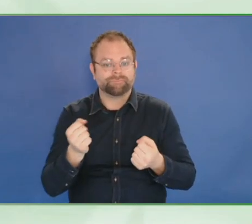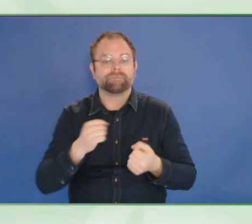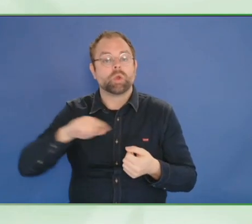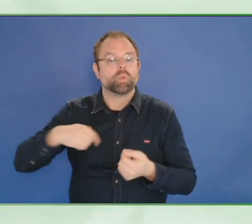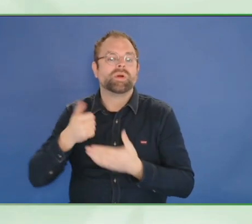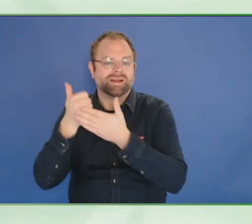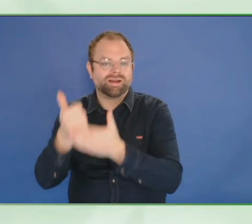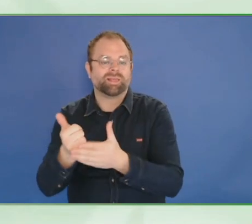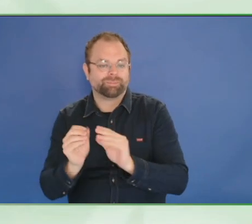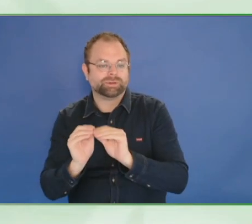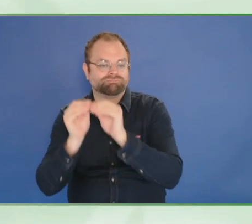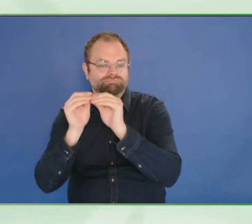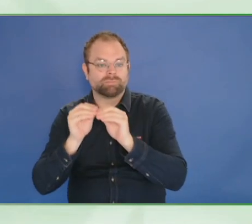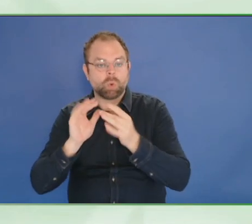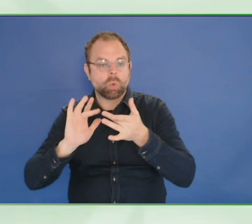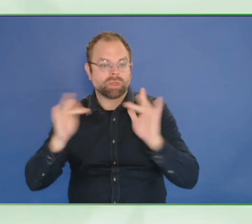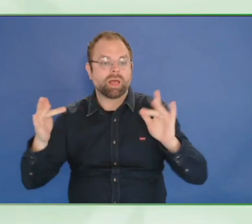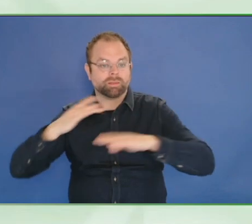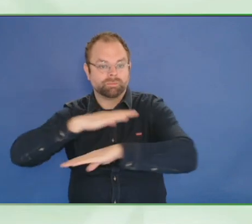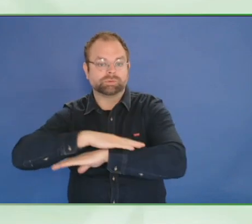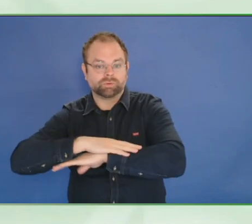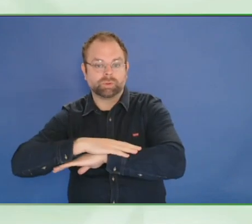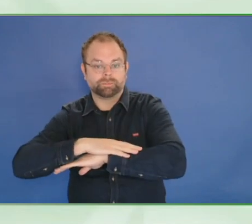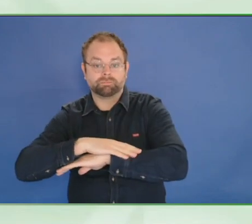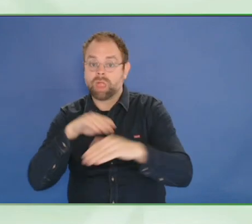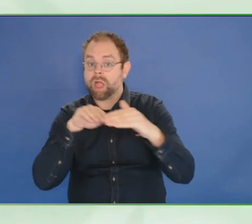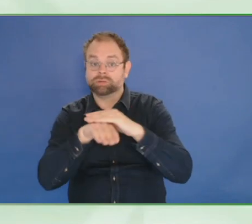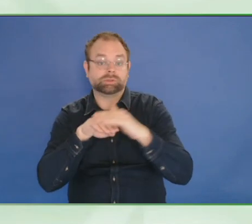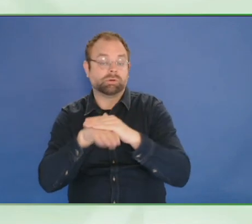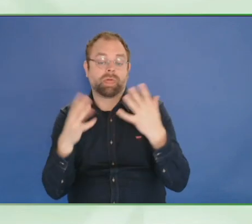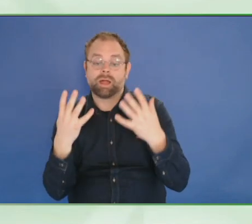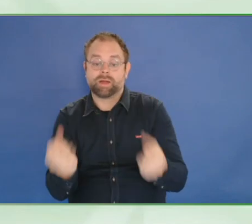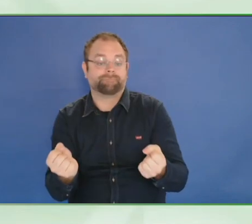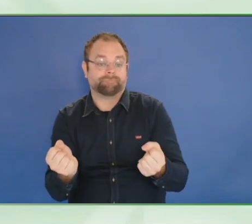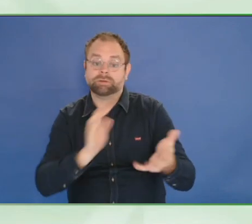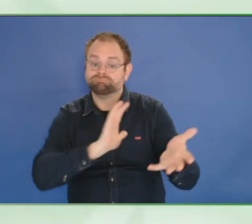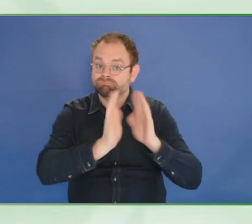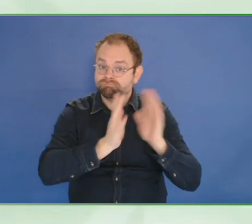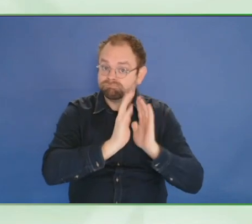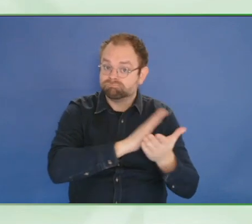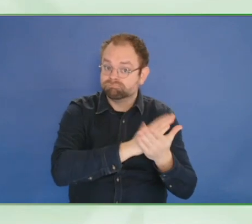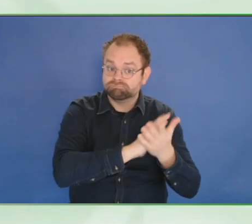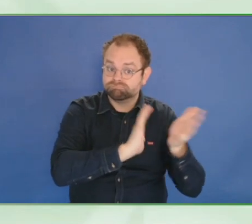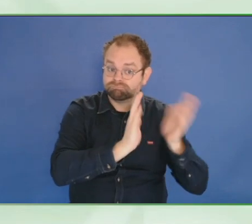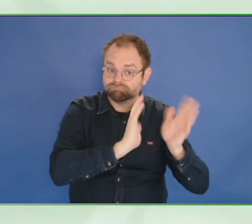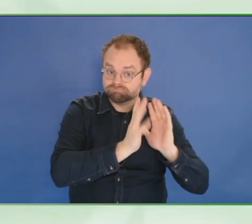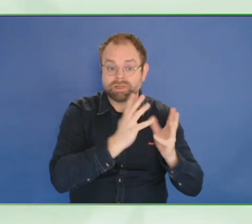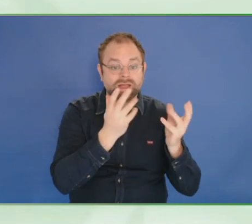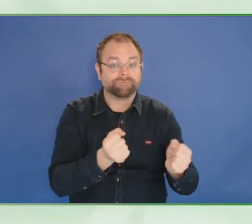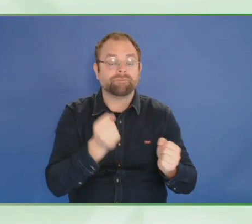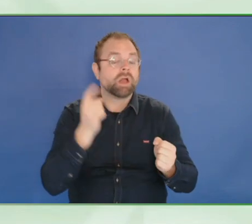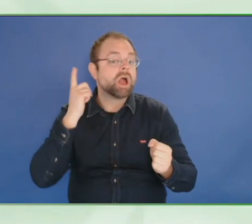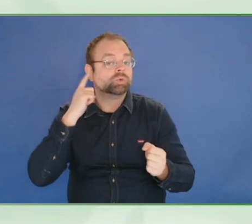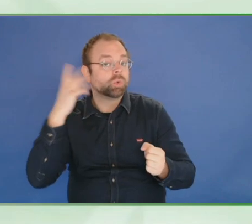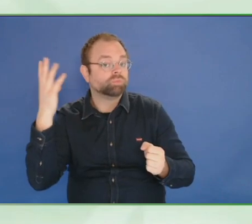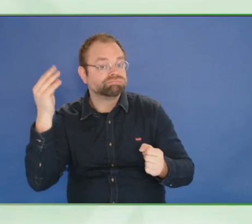sign language, audio description, and easy format. So you can find online, and